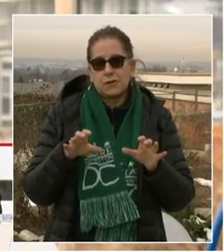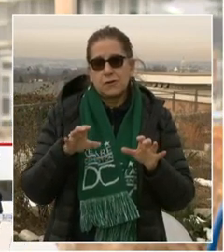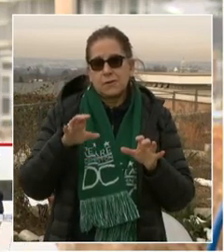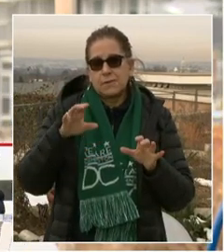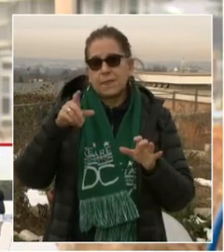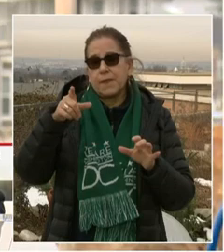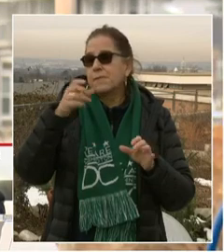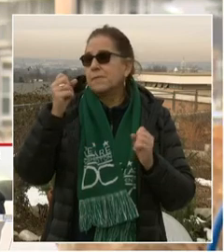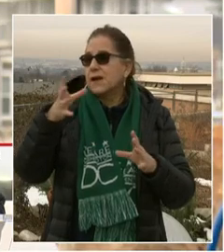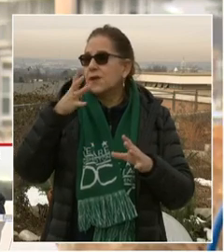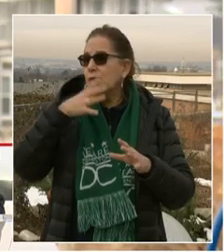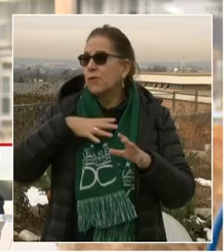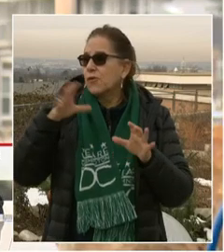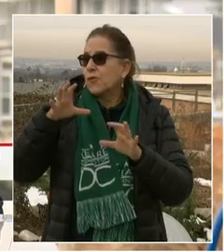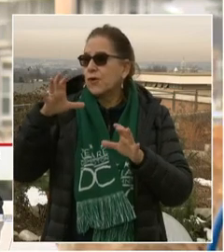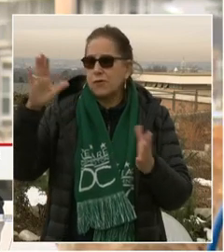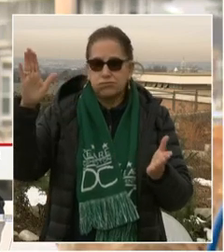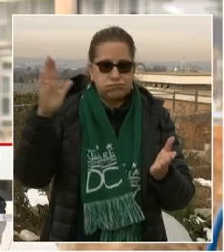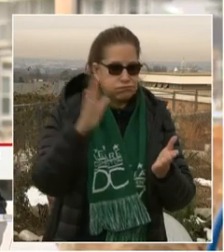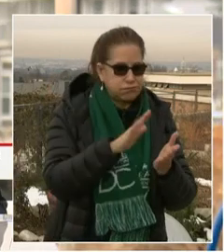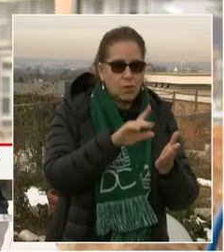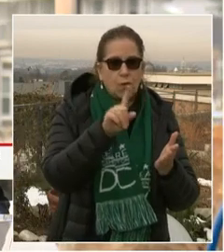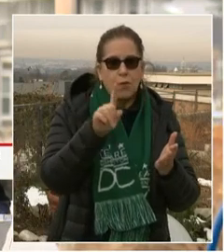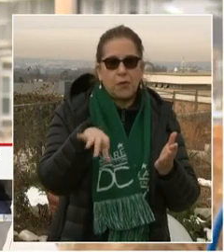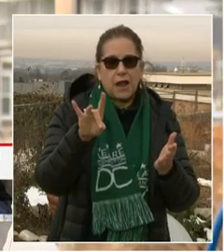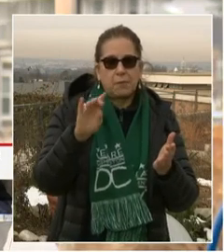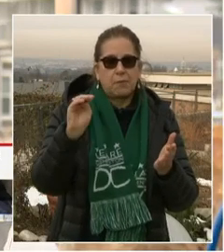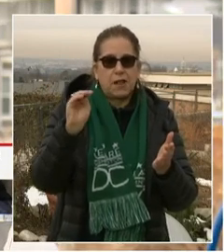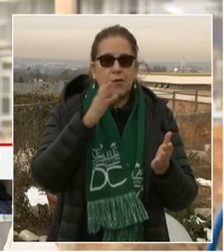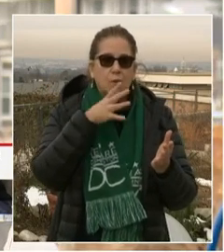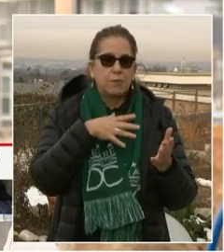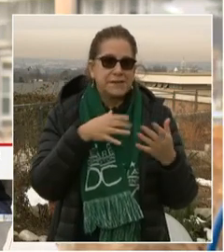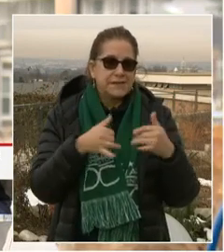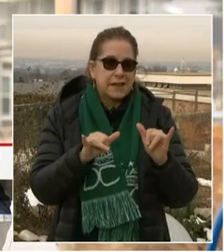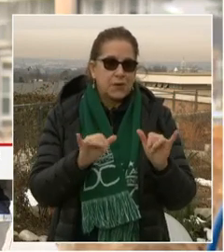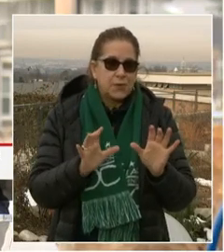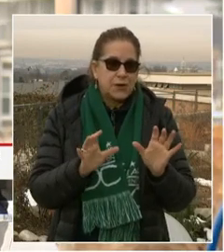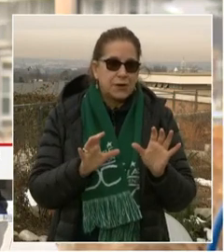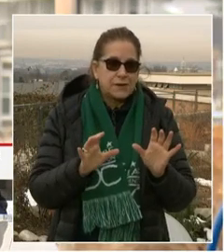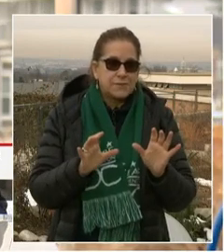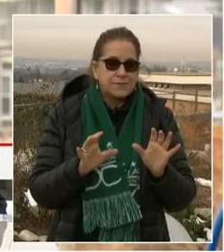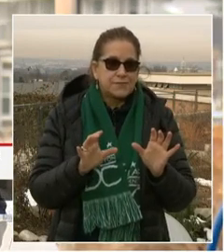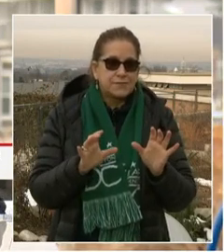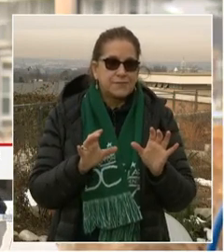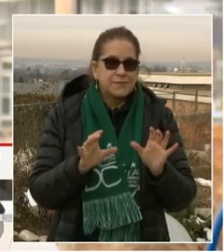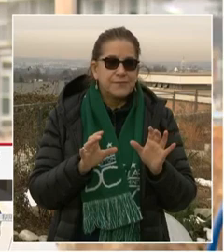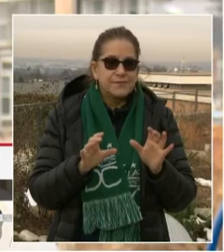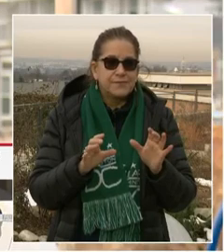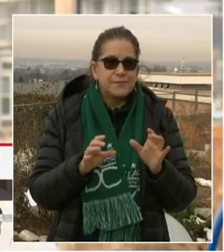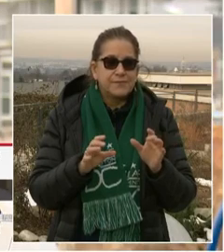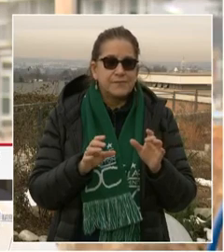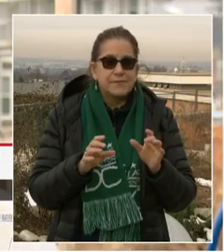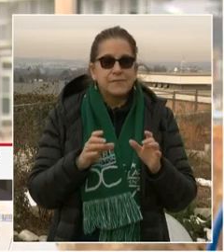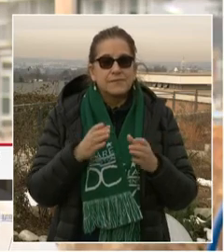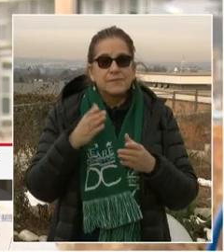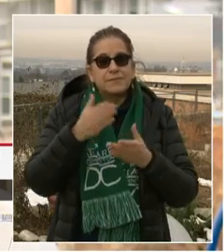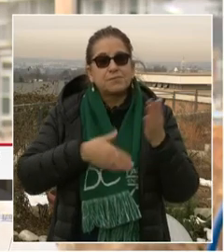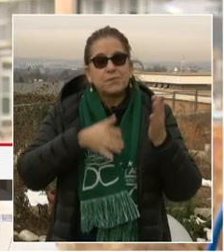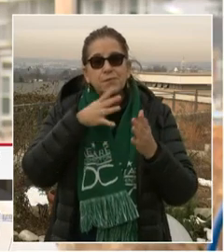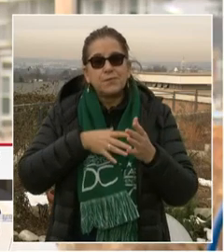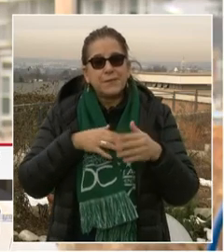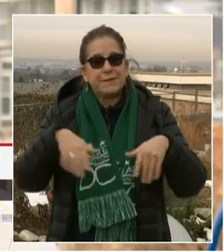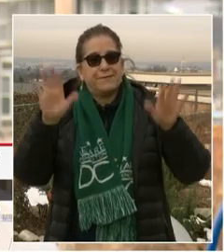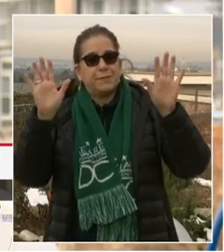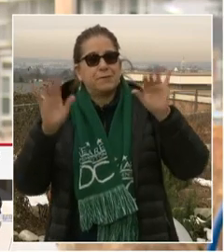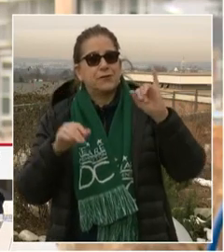to choose between work and taking care of their children. And one of the commitments that we've made in the city, and I'm